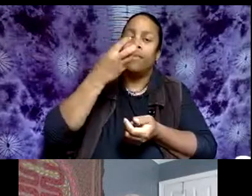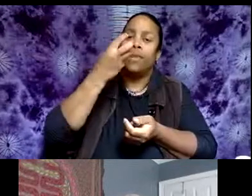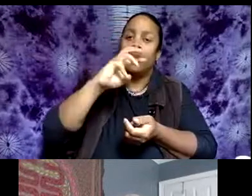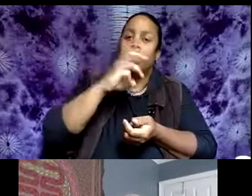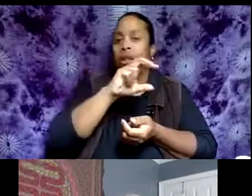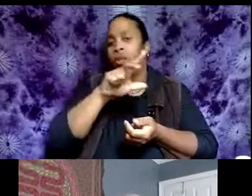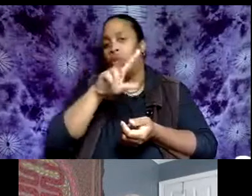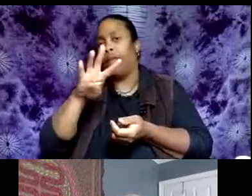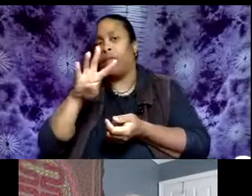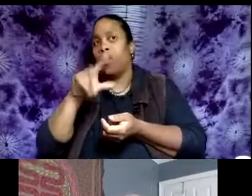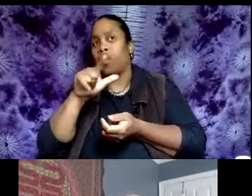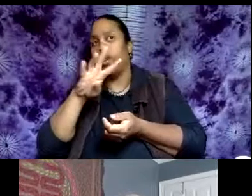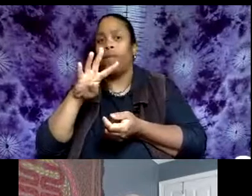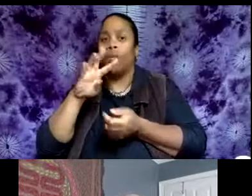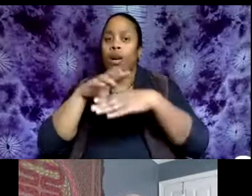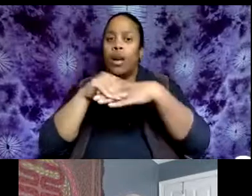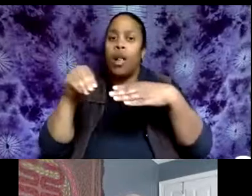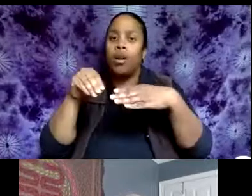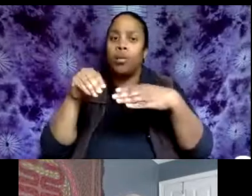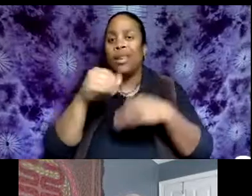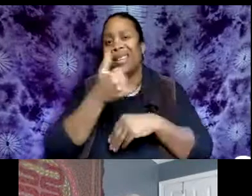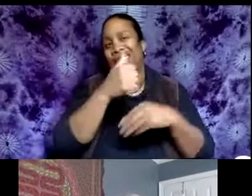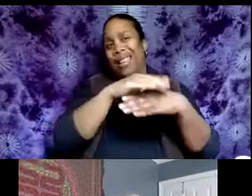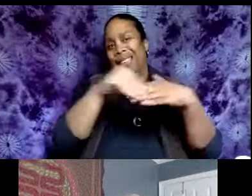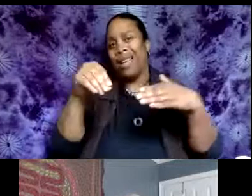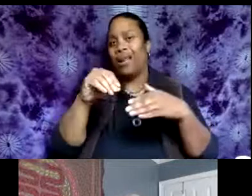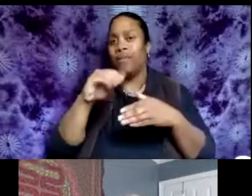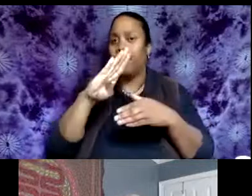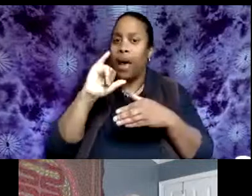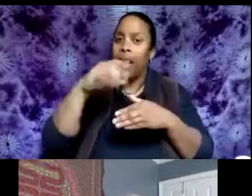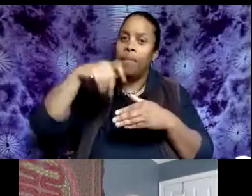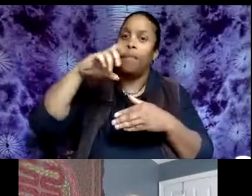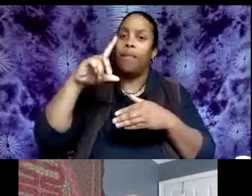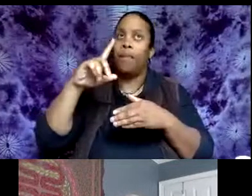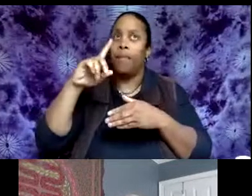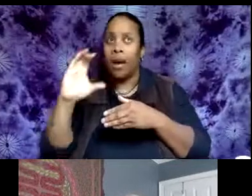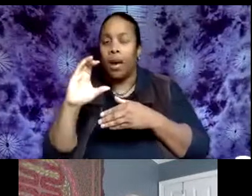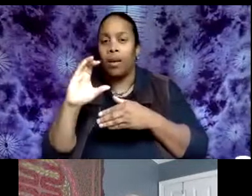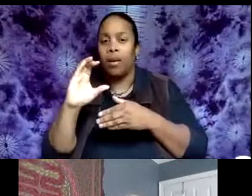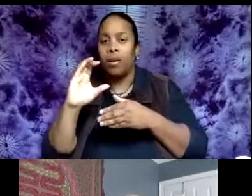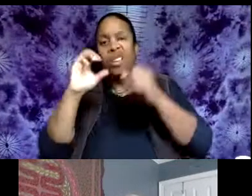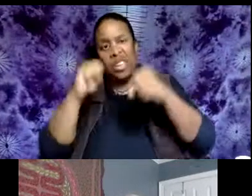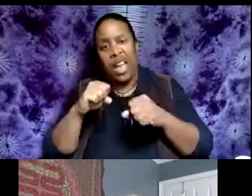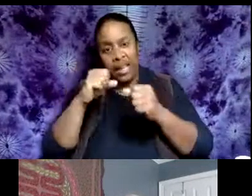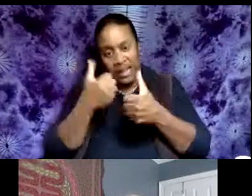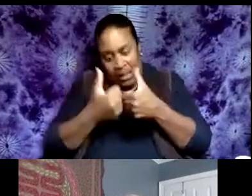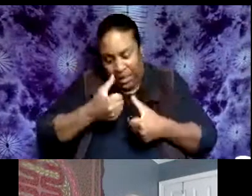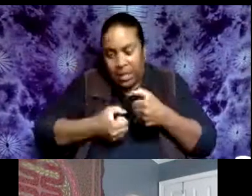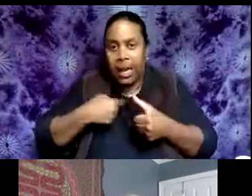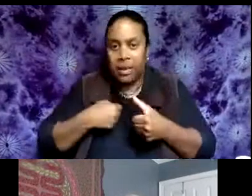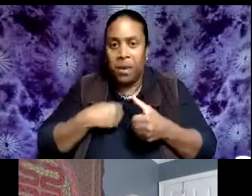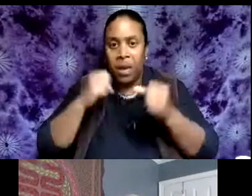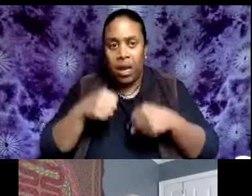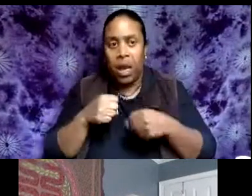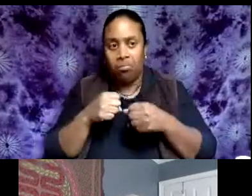with PayPal or Venmo. If those don't work, you can text me. My number's in the chat too, and I can put it through Square on my phone.